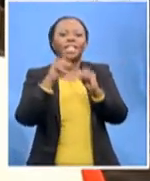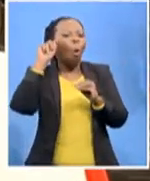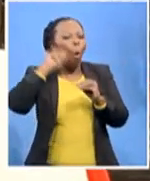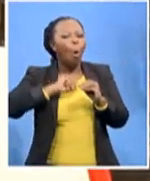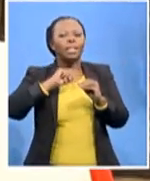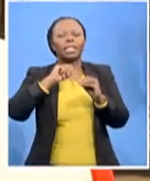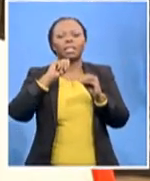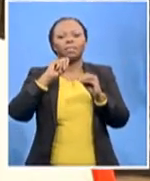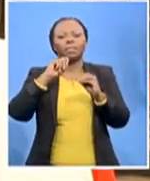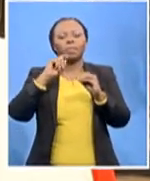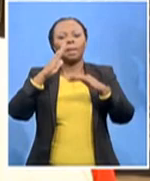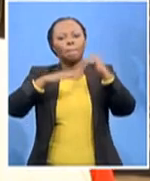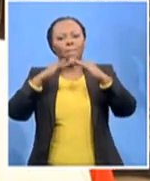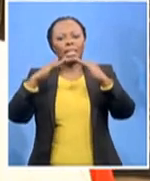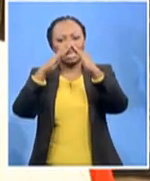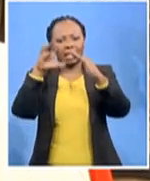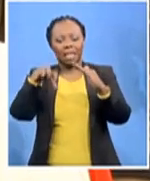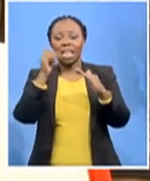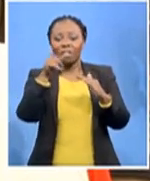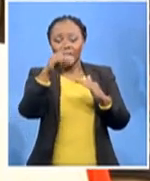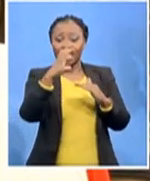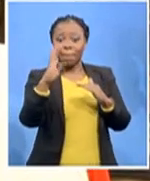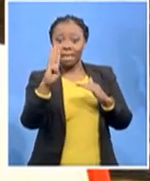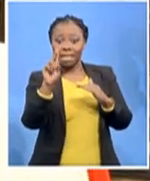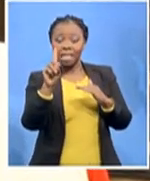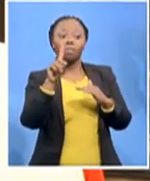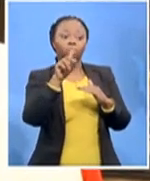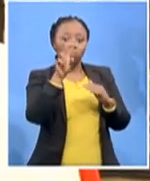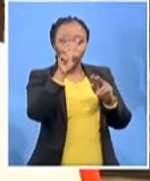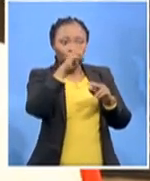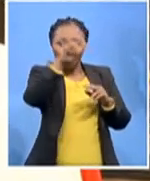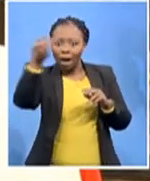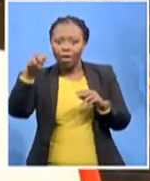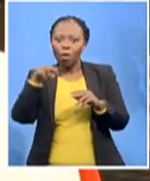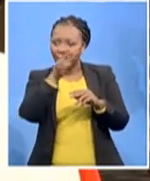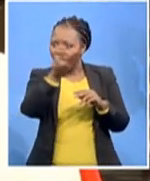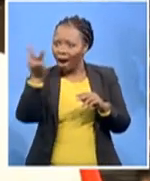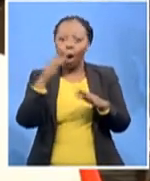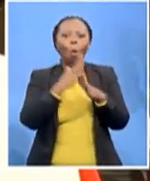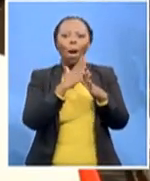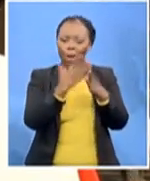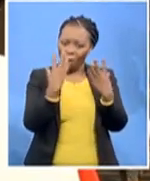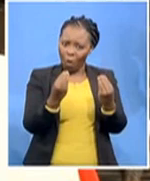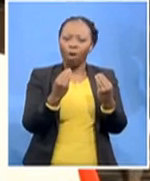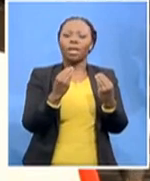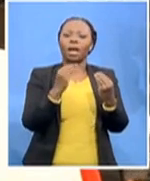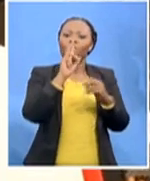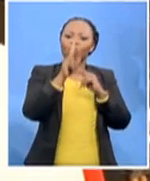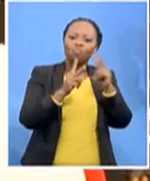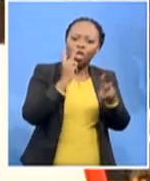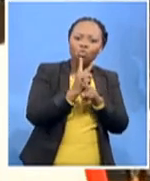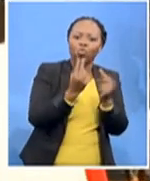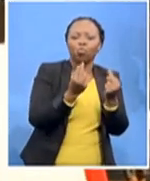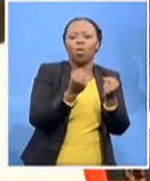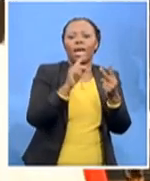CPD, you can see the work that we are doing just to renew and upgrade our pipes. If you go to communities in rural